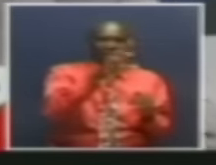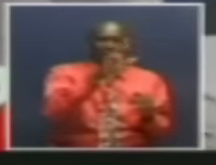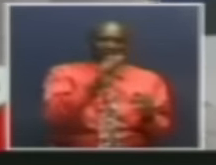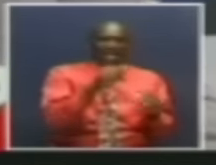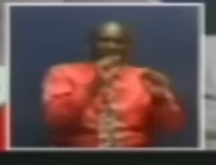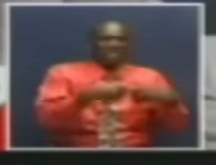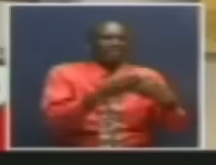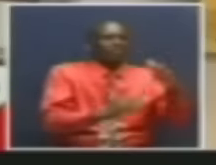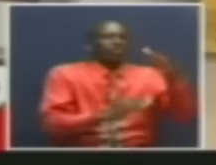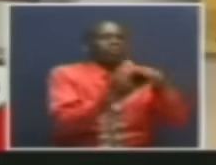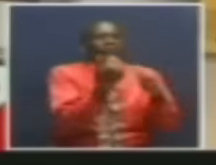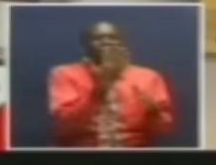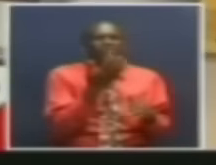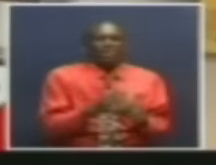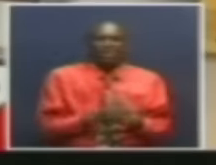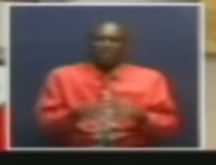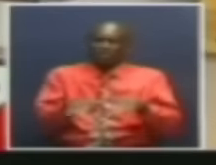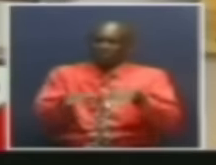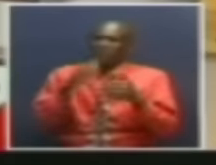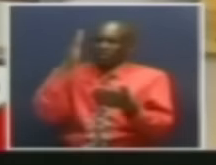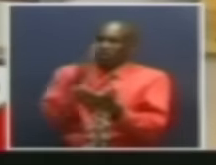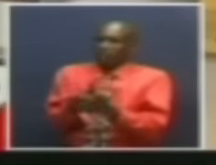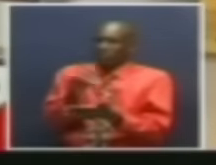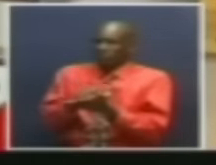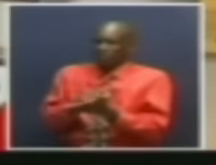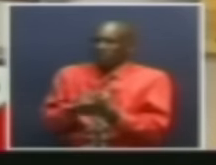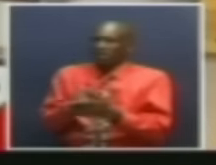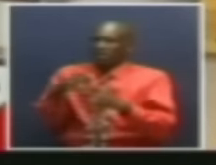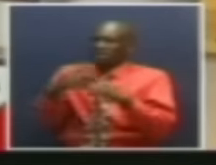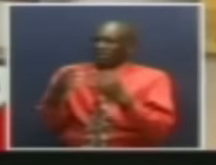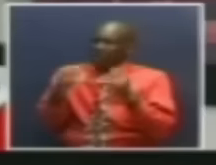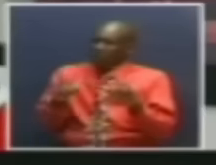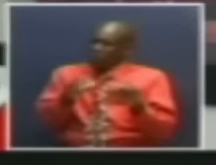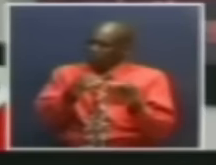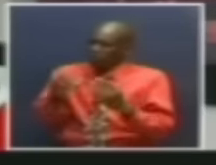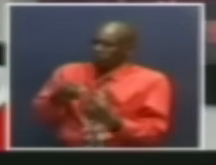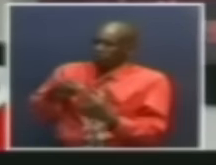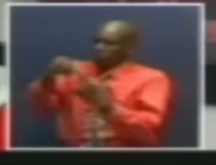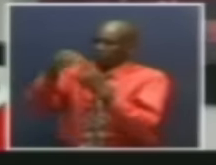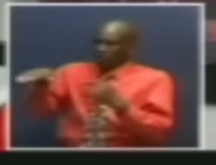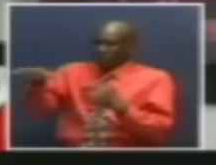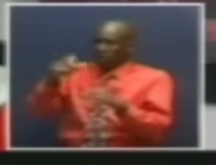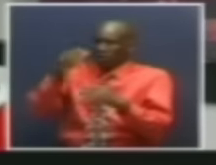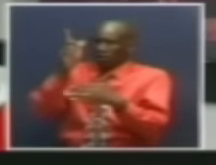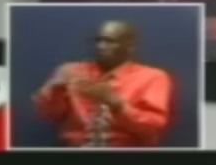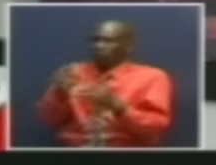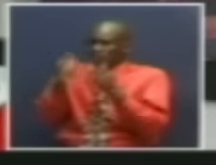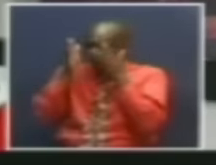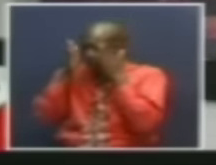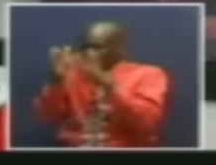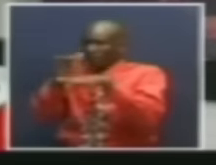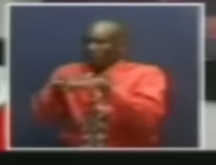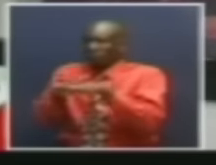those top five. All right, we'll wait for the confirmation on that. Yes. But going to the priority areas and what he should be focusing